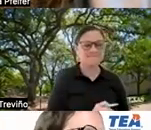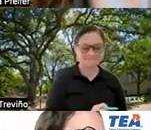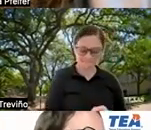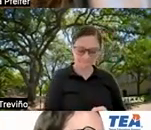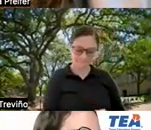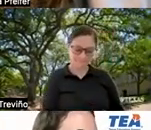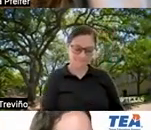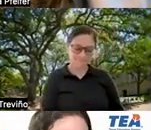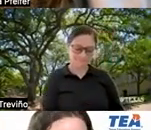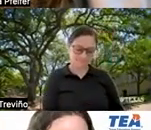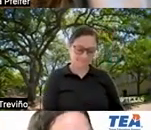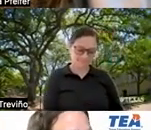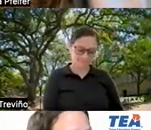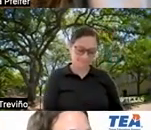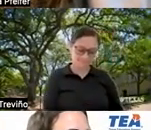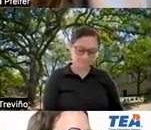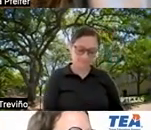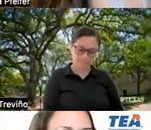Melissa Hoisington.